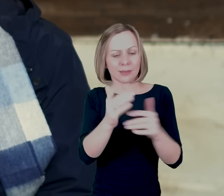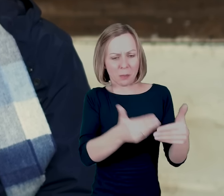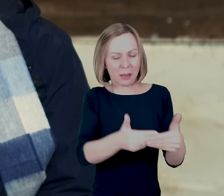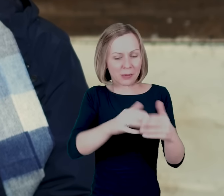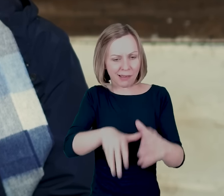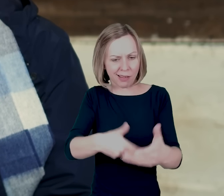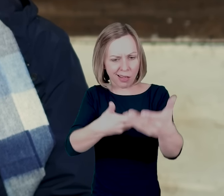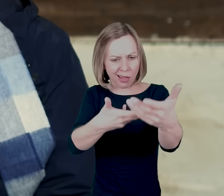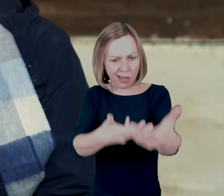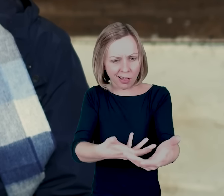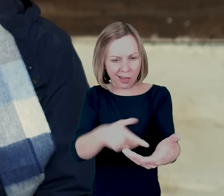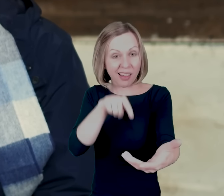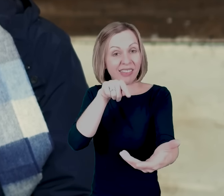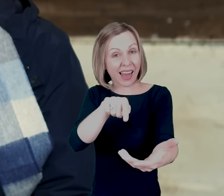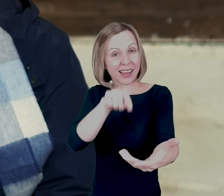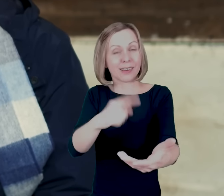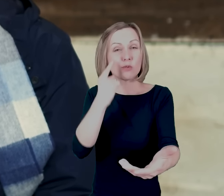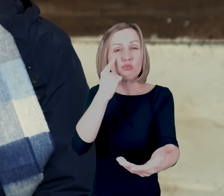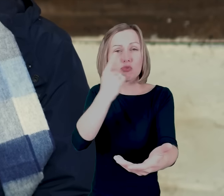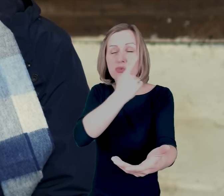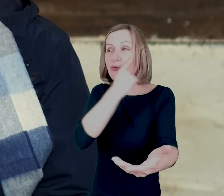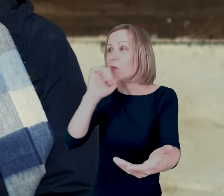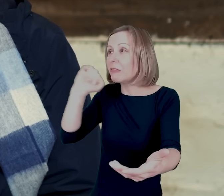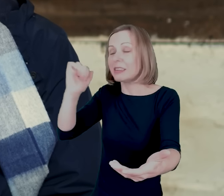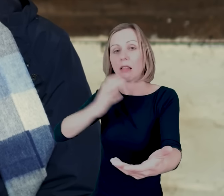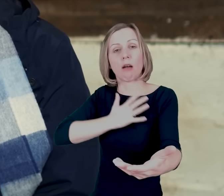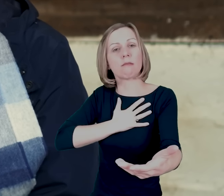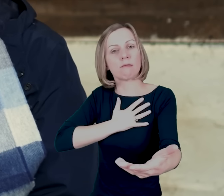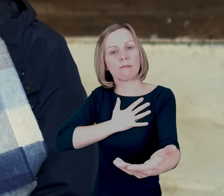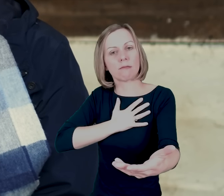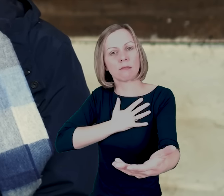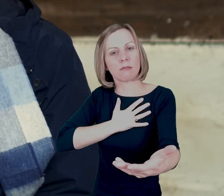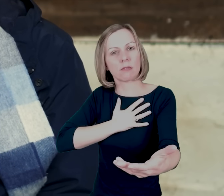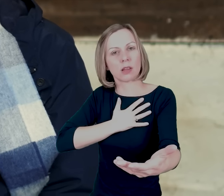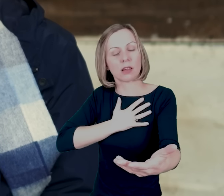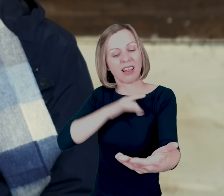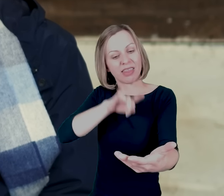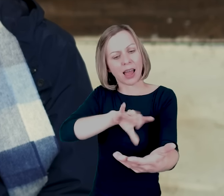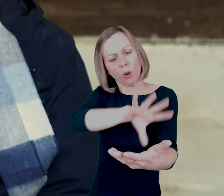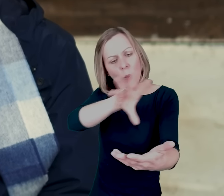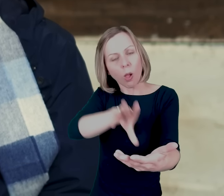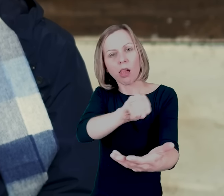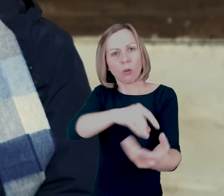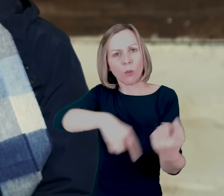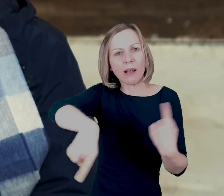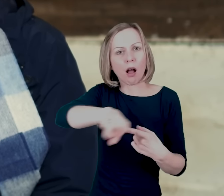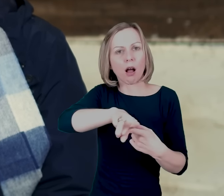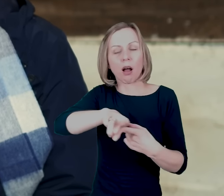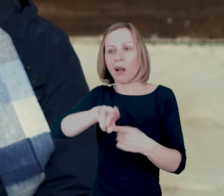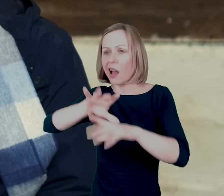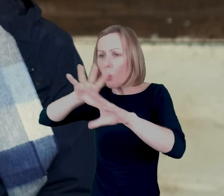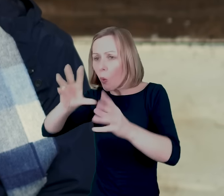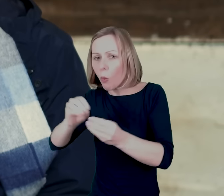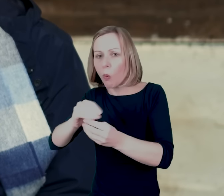stable shows us how much he loves us. The child is the fulfillment of all that we are and all that